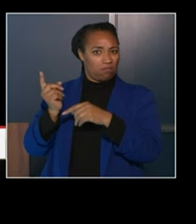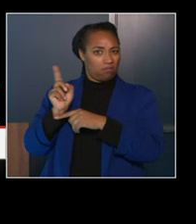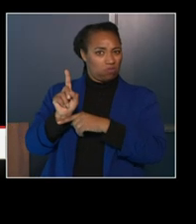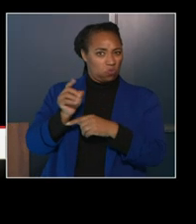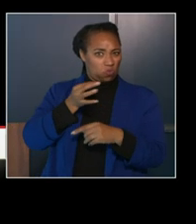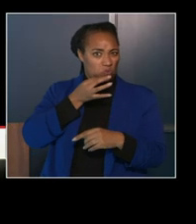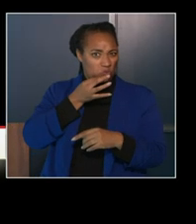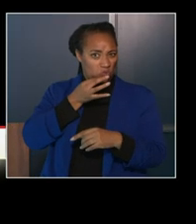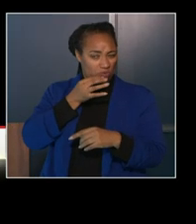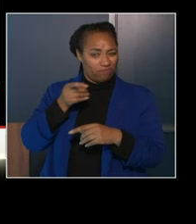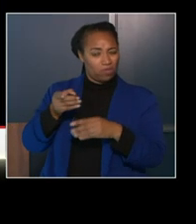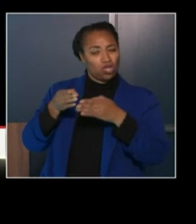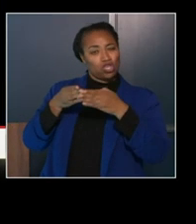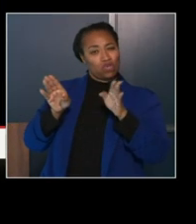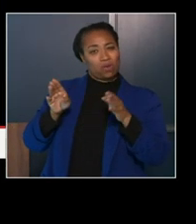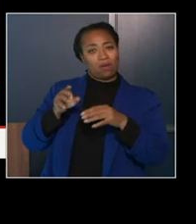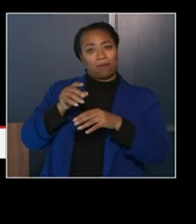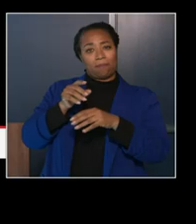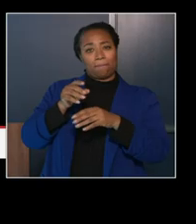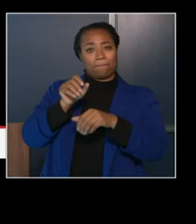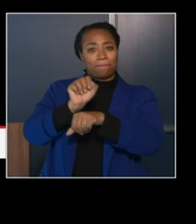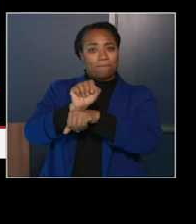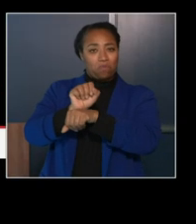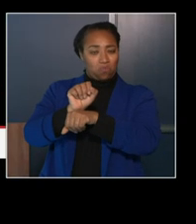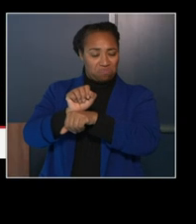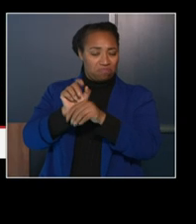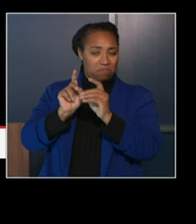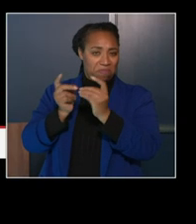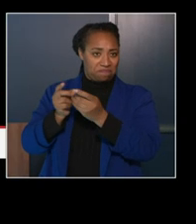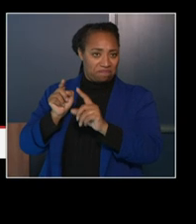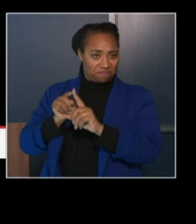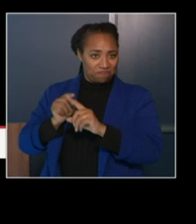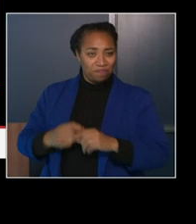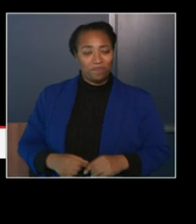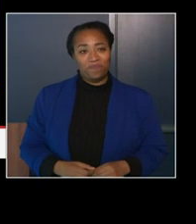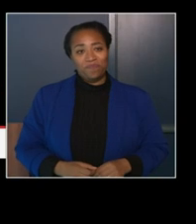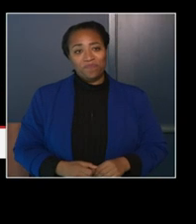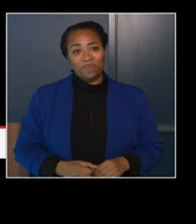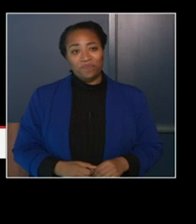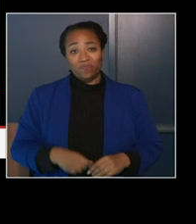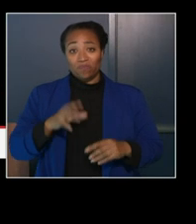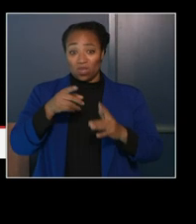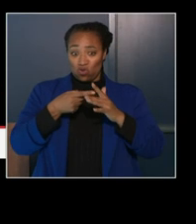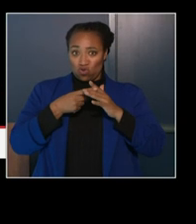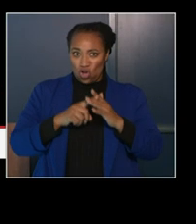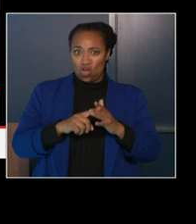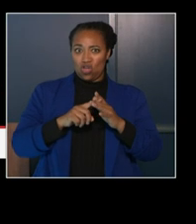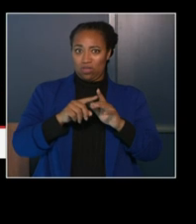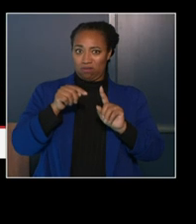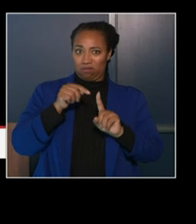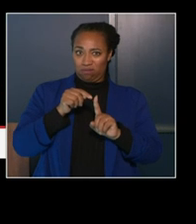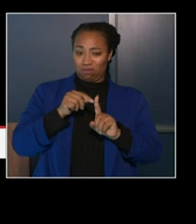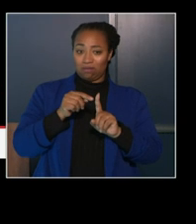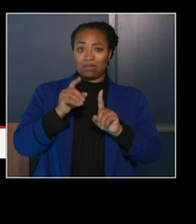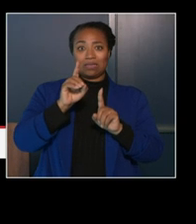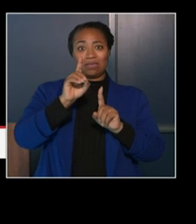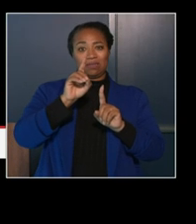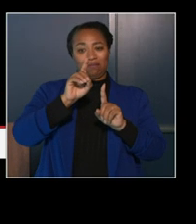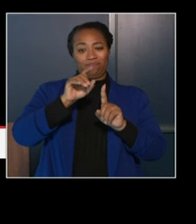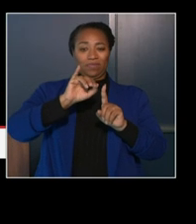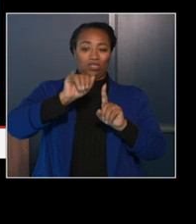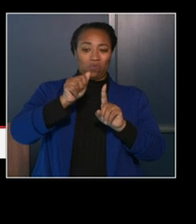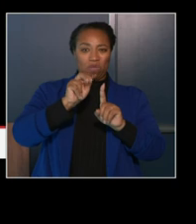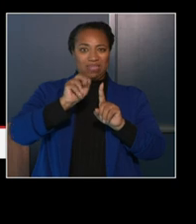6th, D.C. Public Schools will be closed. Tomorrow, Monday, January 6th, D.C. Public Schools will